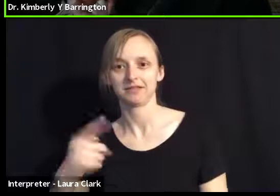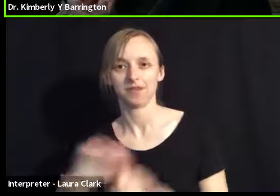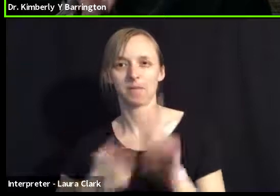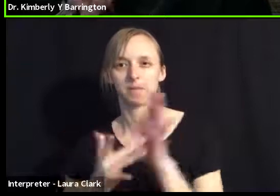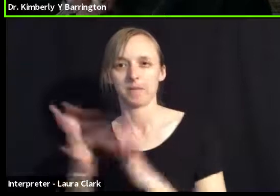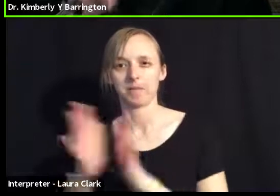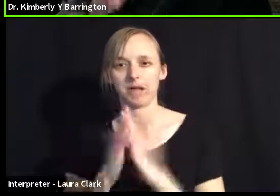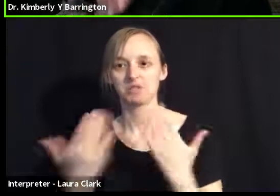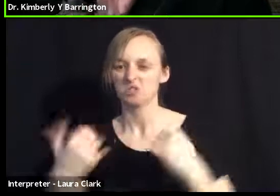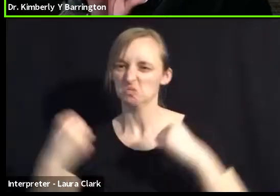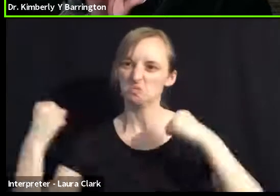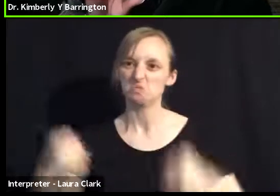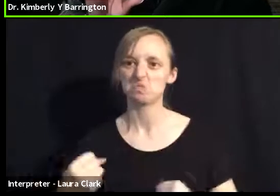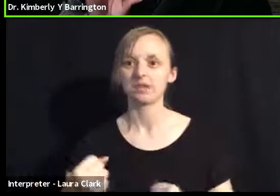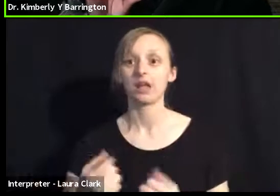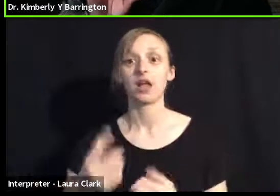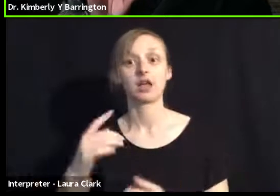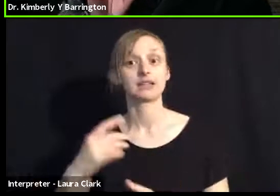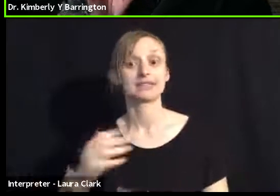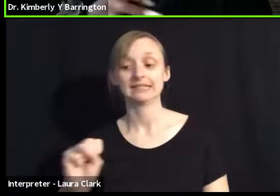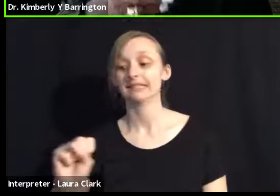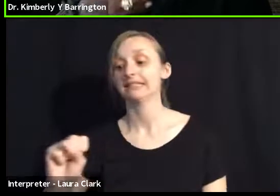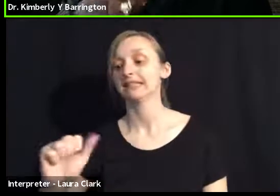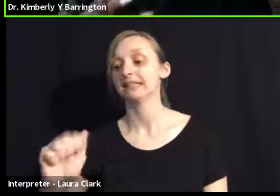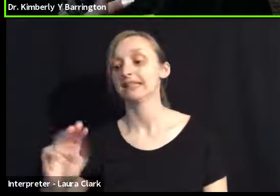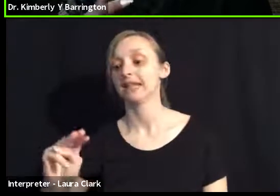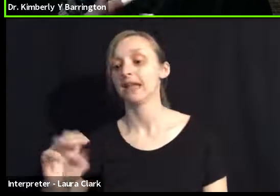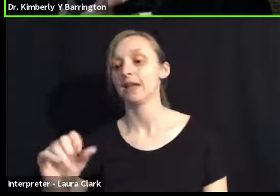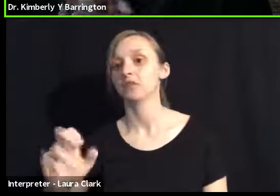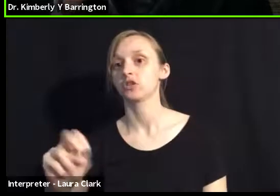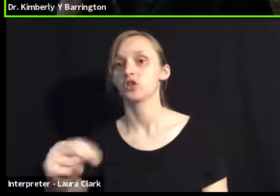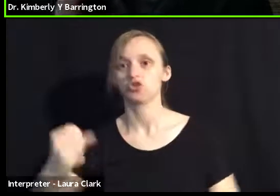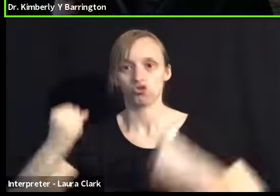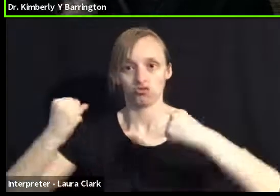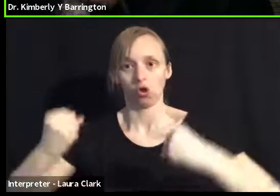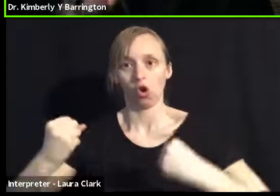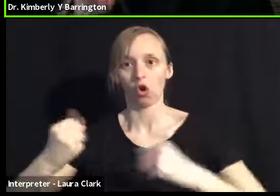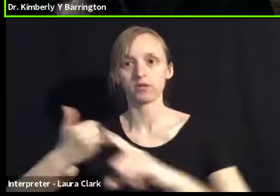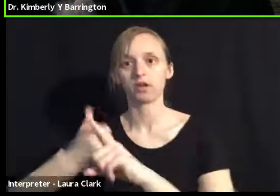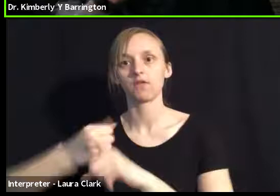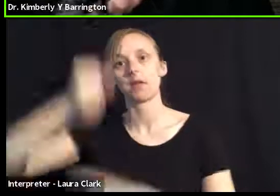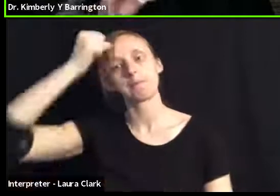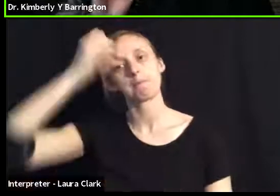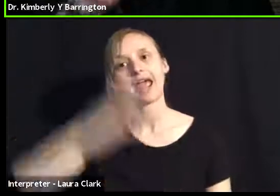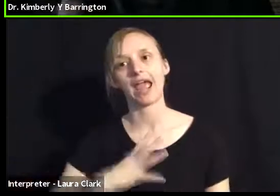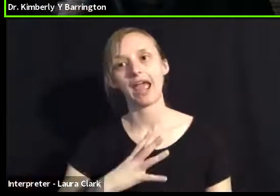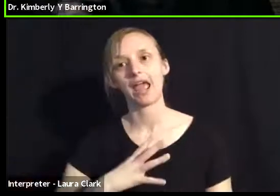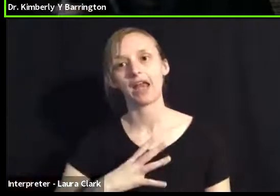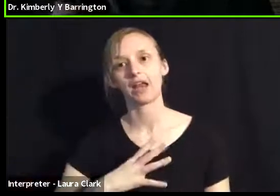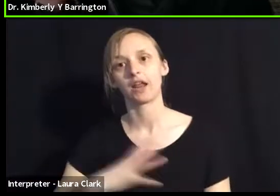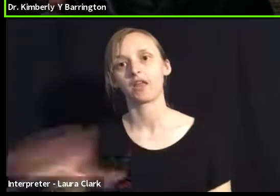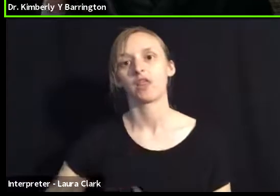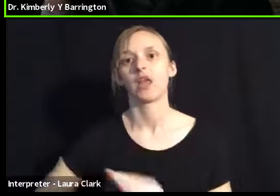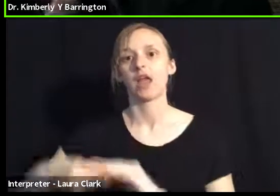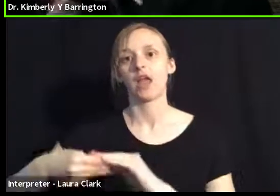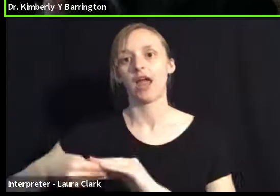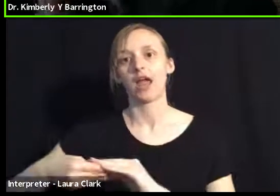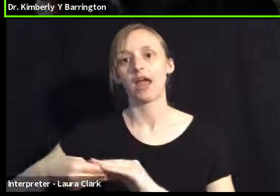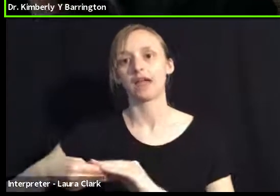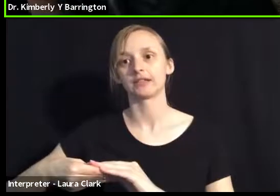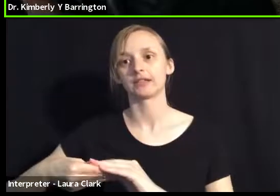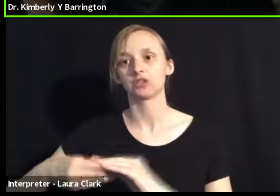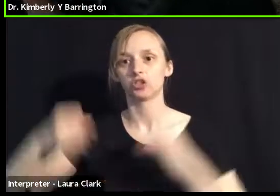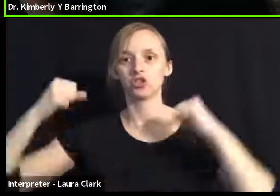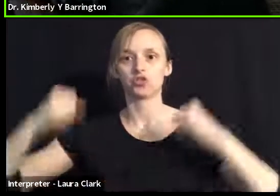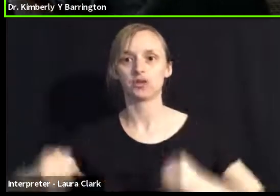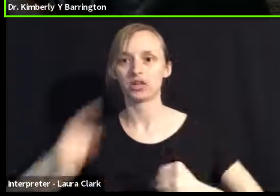that Samson was strong as a man, but then there was another anointing for his strength to do the